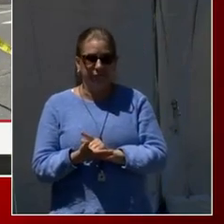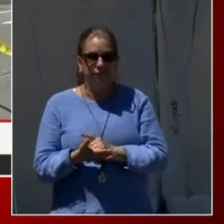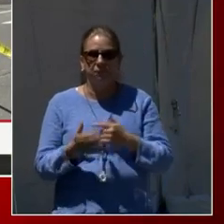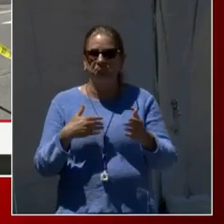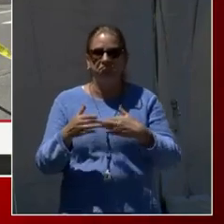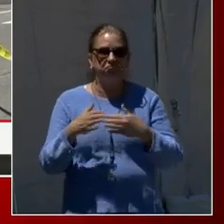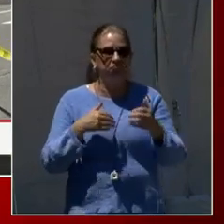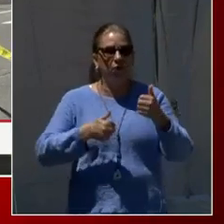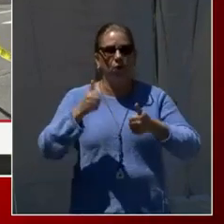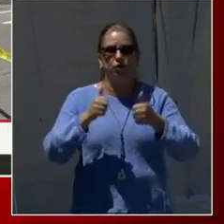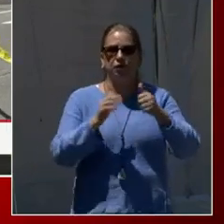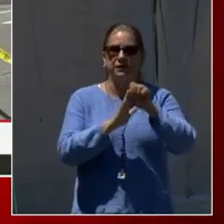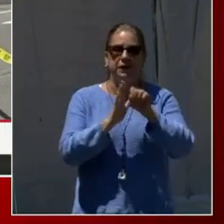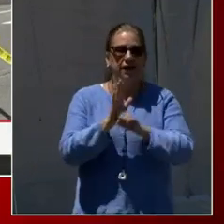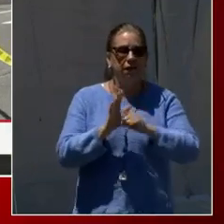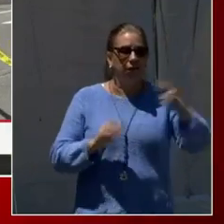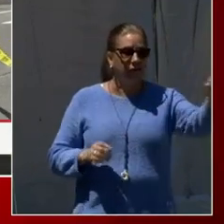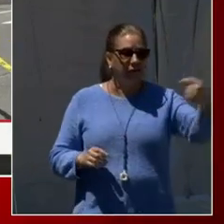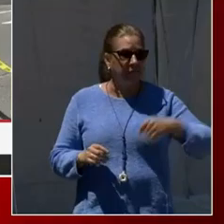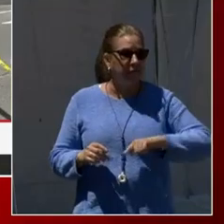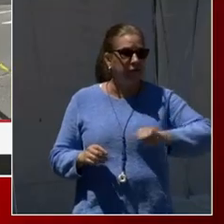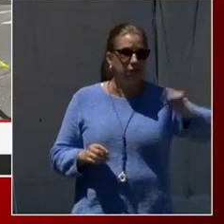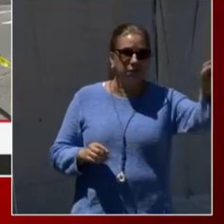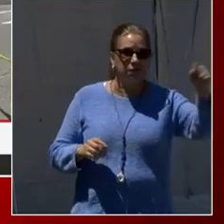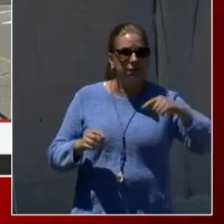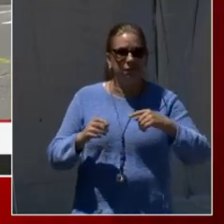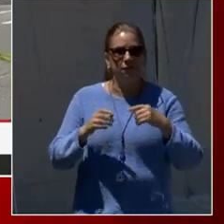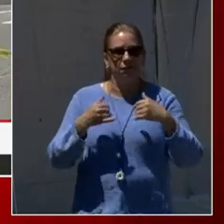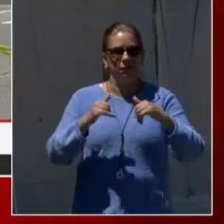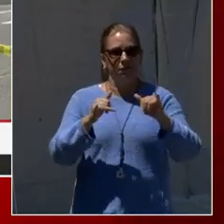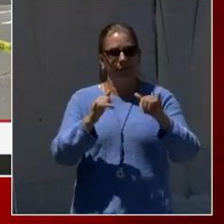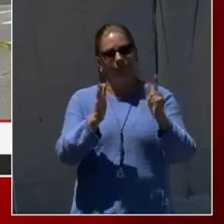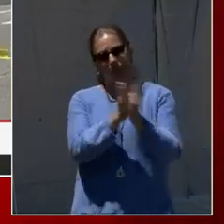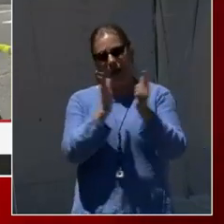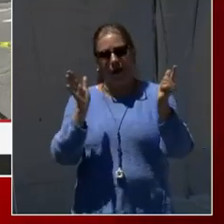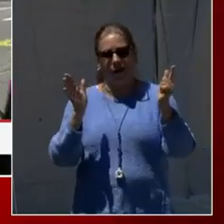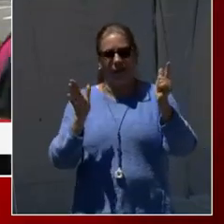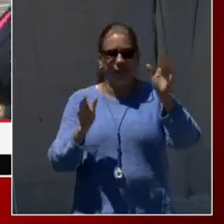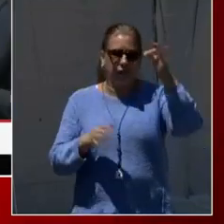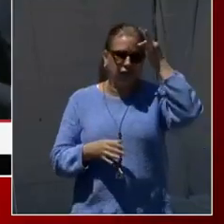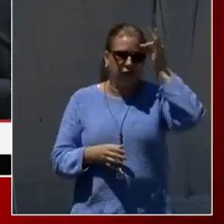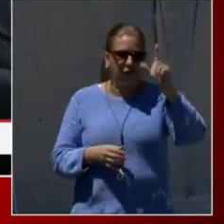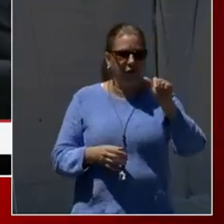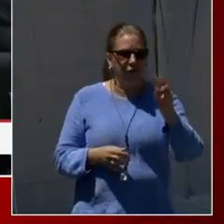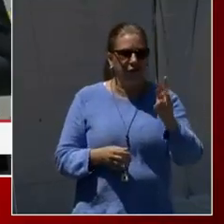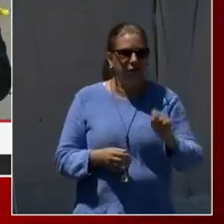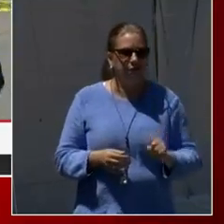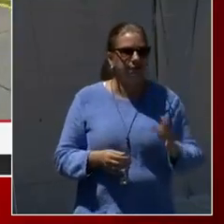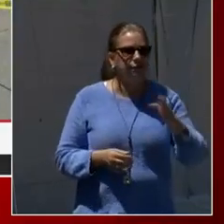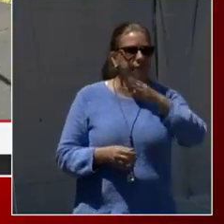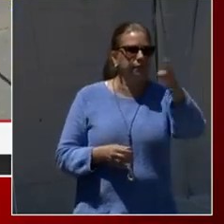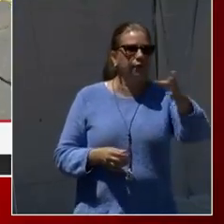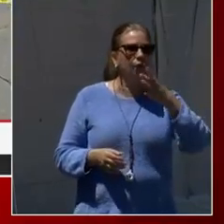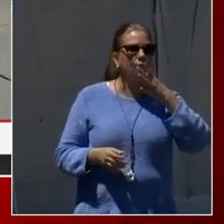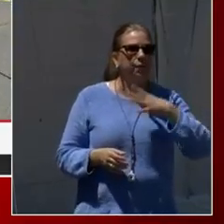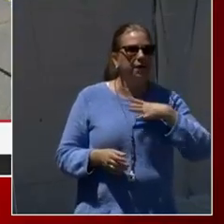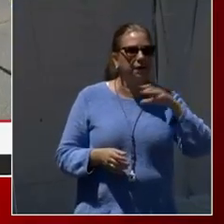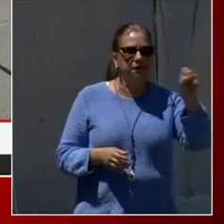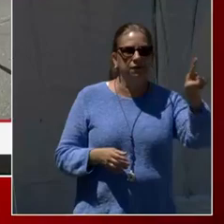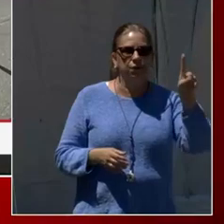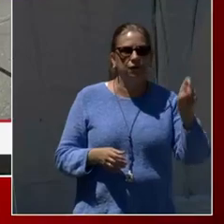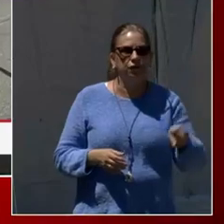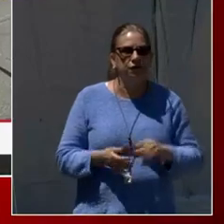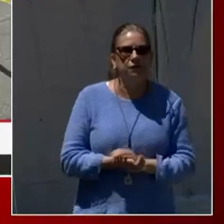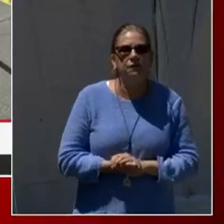and if we need to look into that, we will. Yes. Mayor Bowser, you talked on Meet the Press